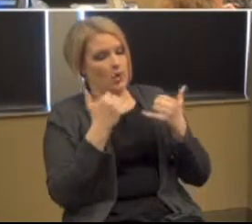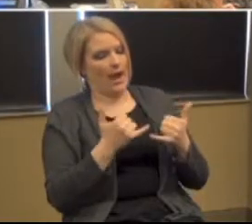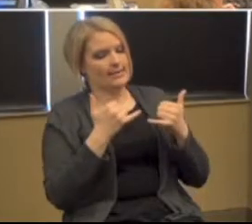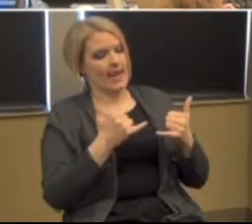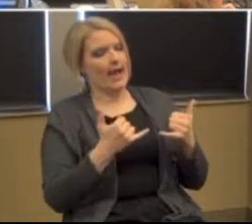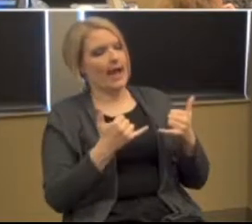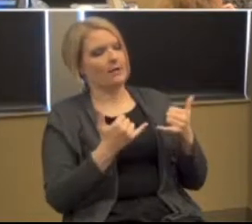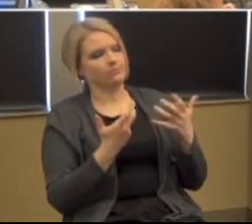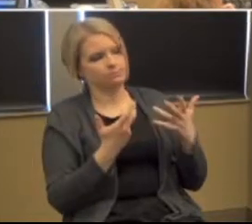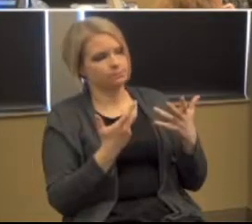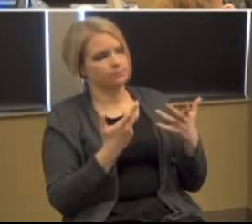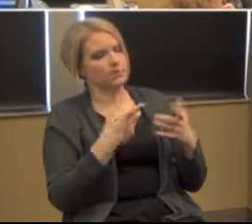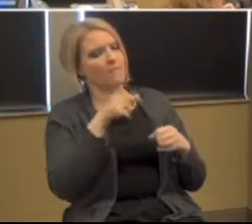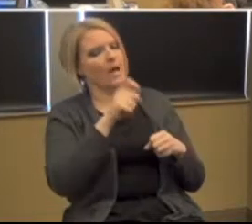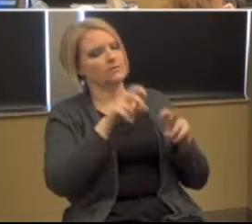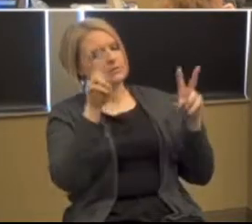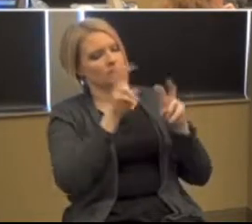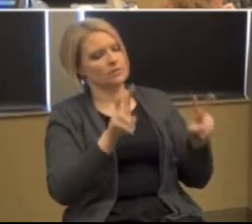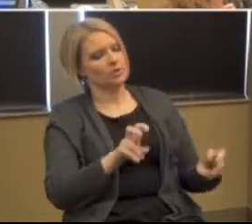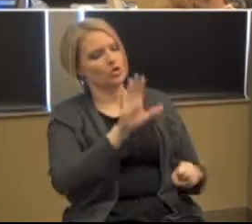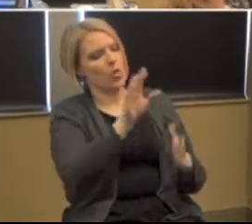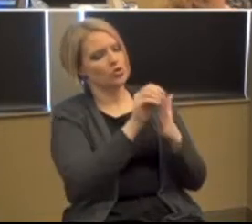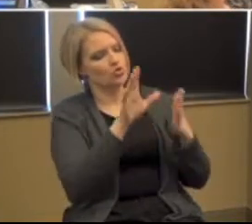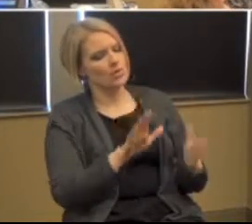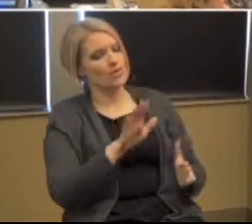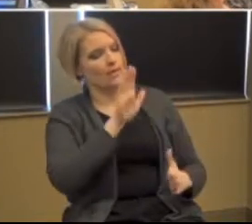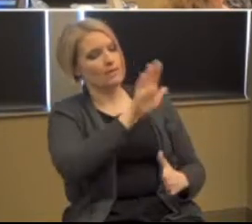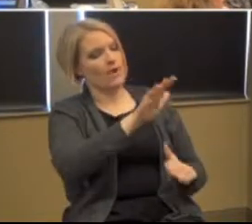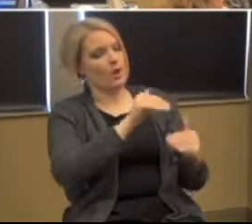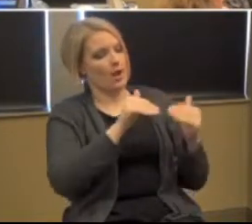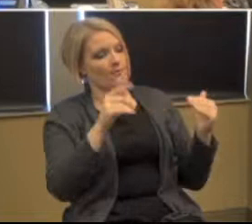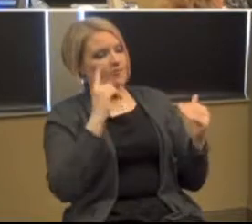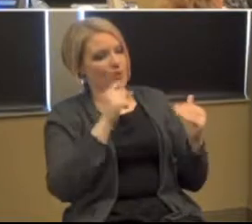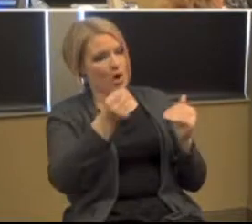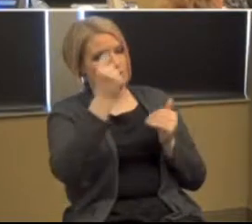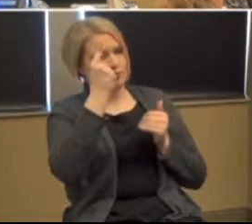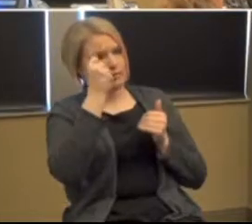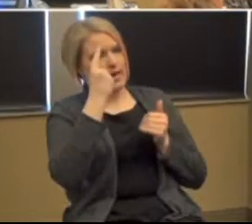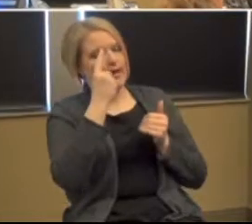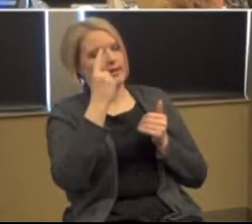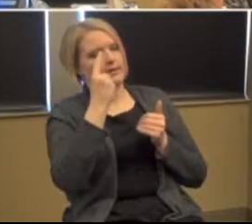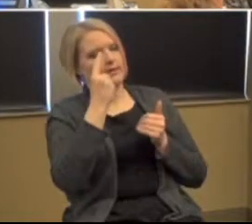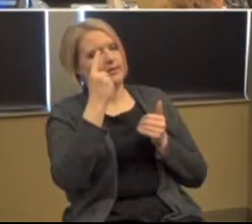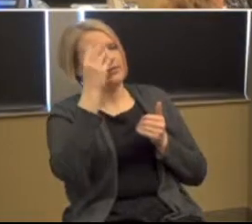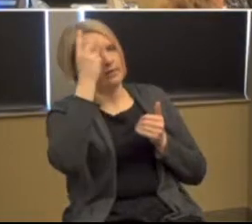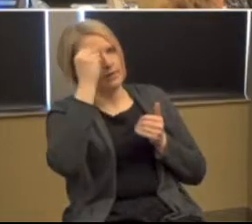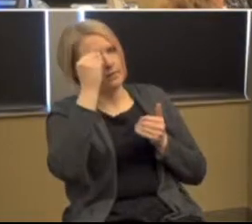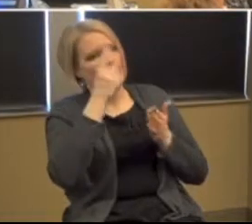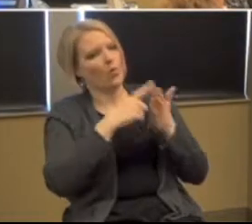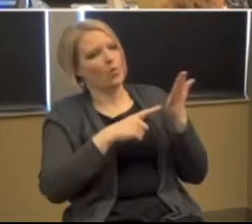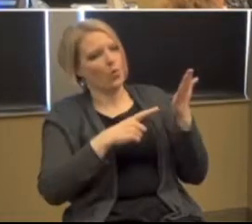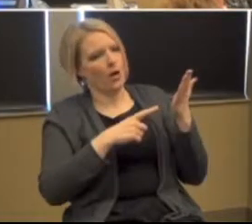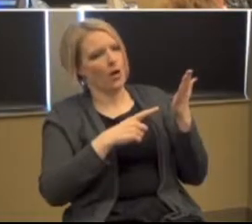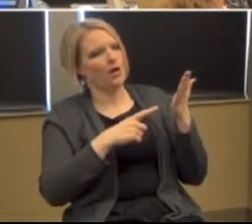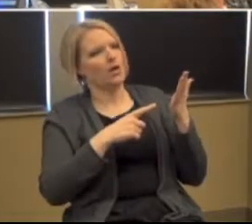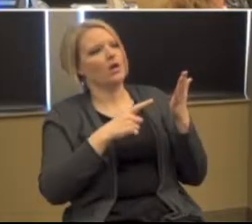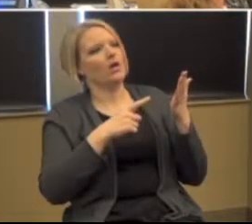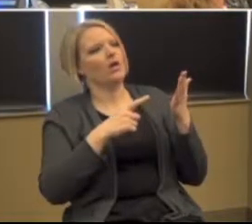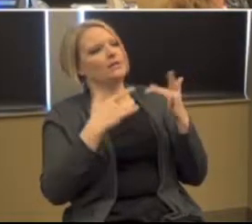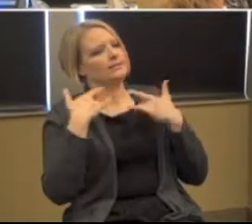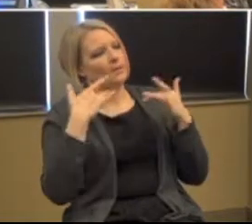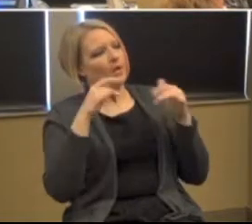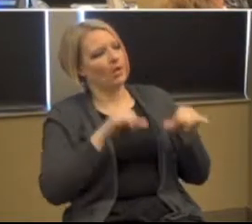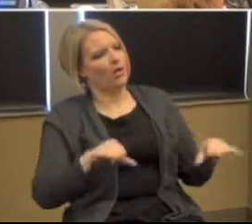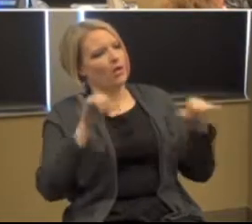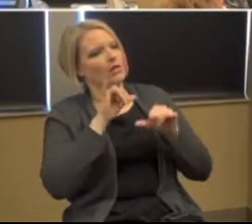of abstraction? Think about what we know about typical language development. Where's your kid in terms